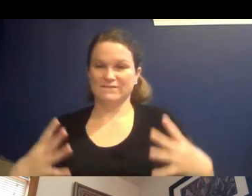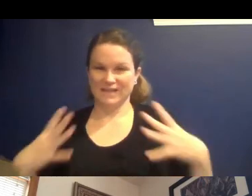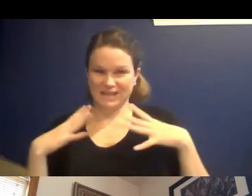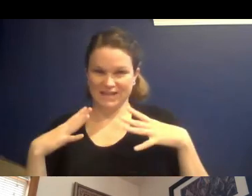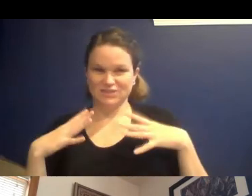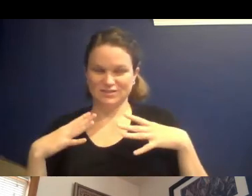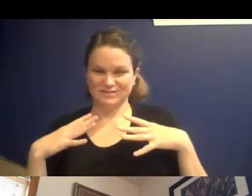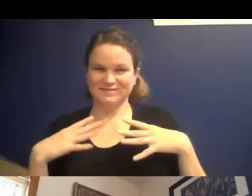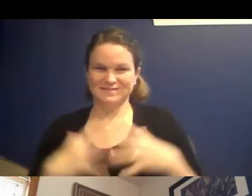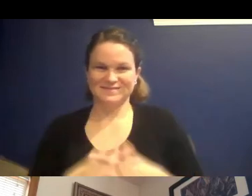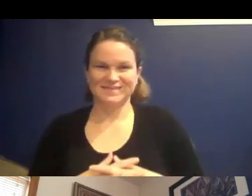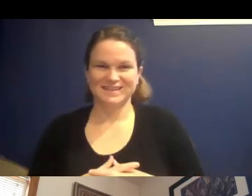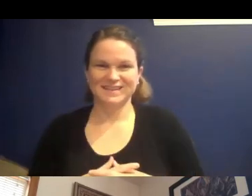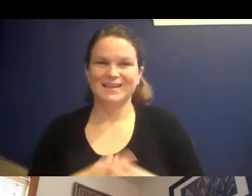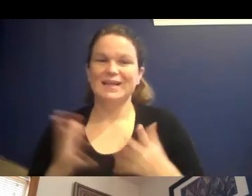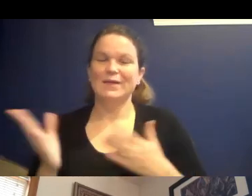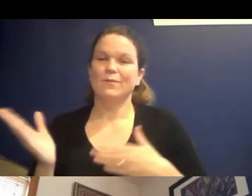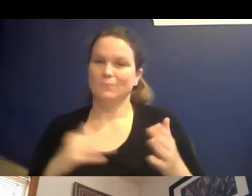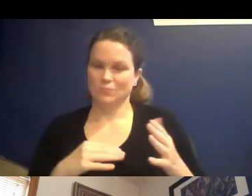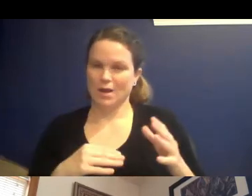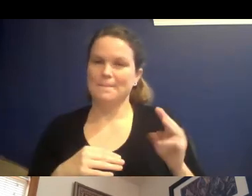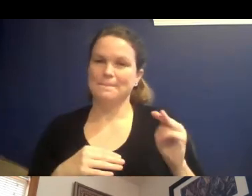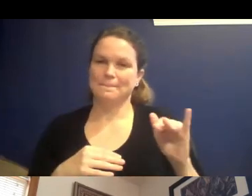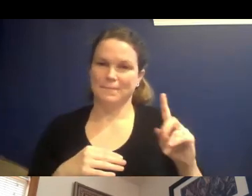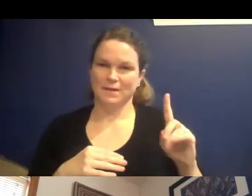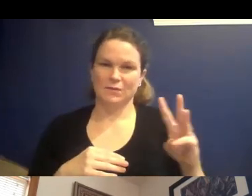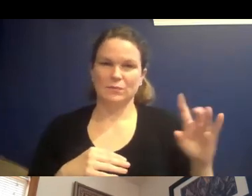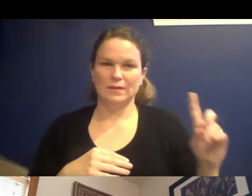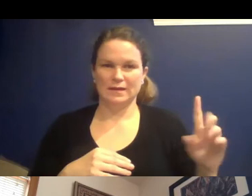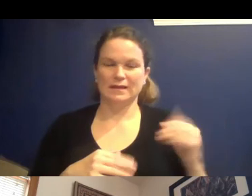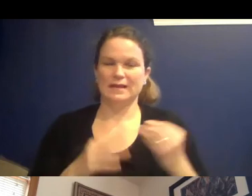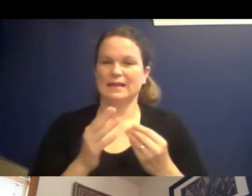back. We took milkweed stems and leaves in the camping refrigerator.